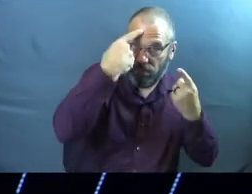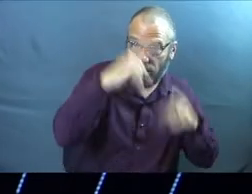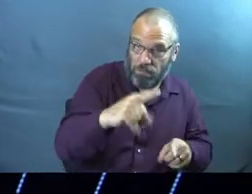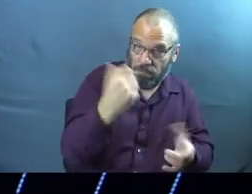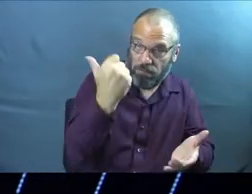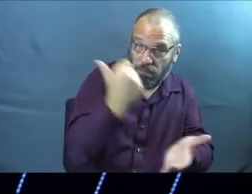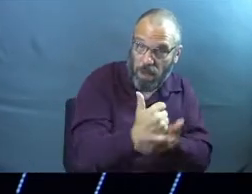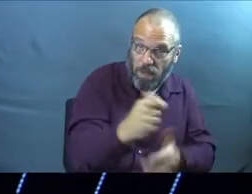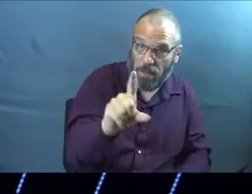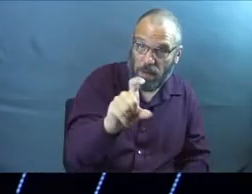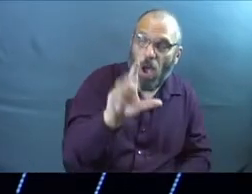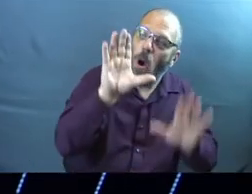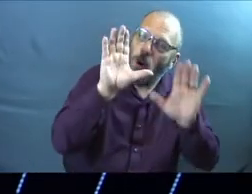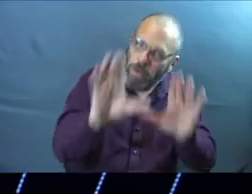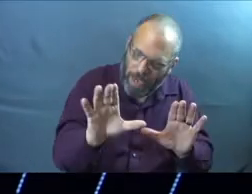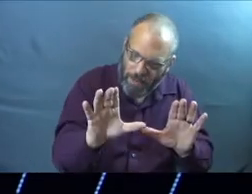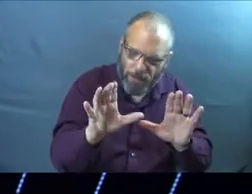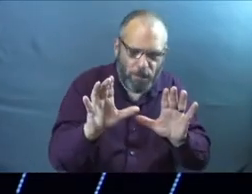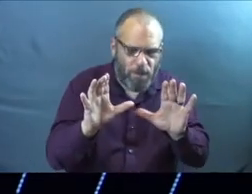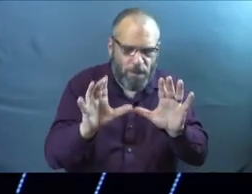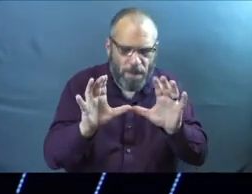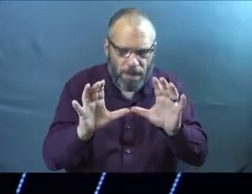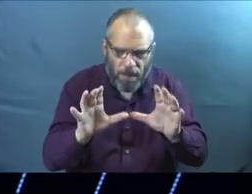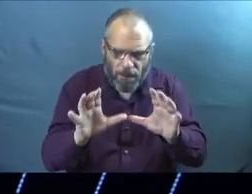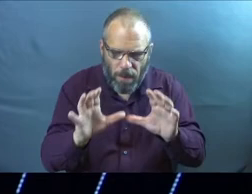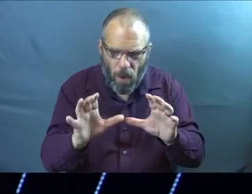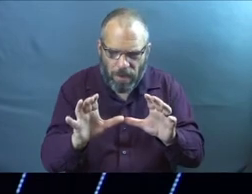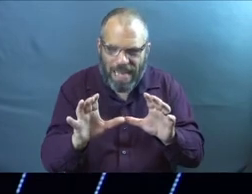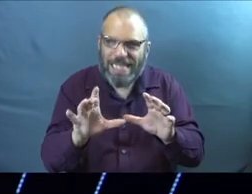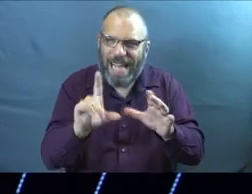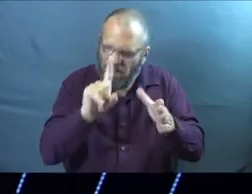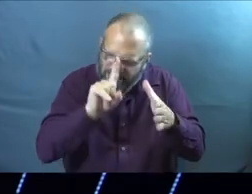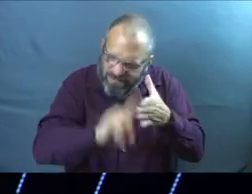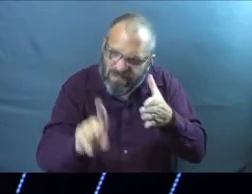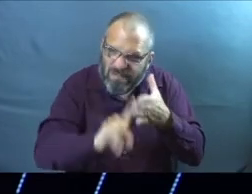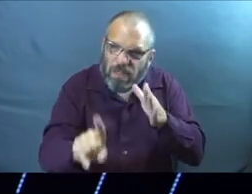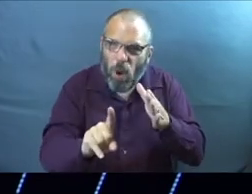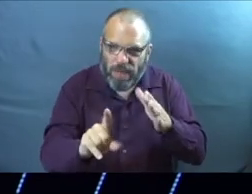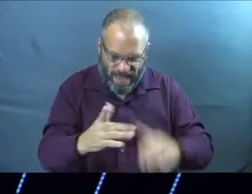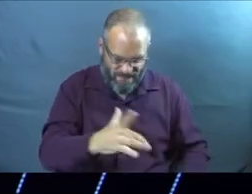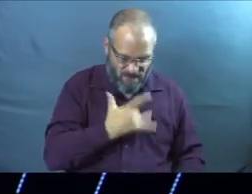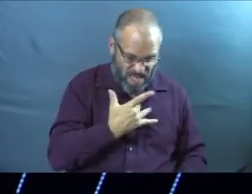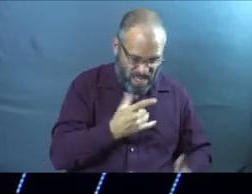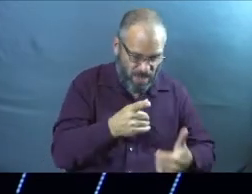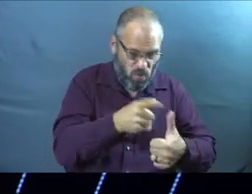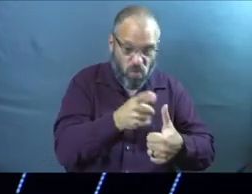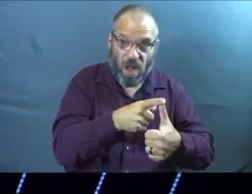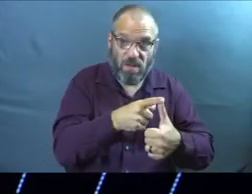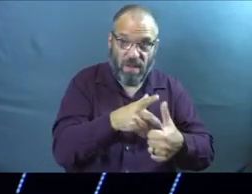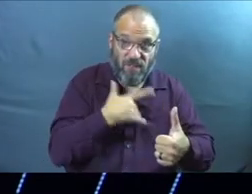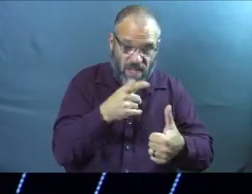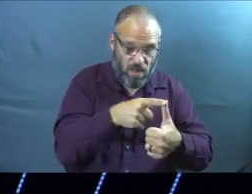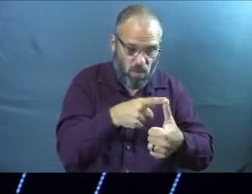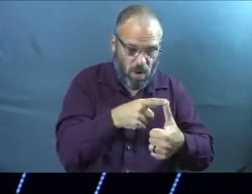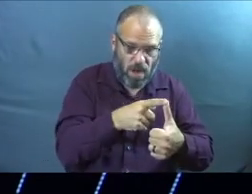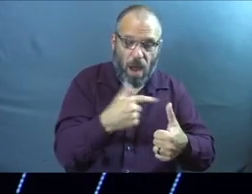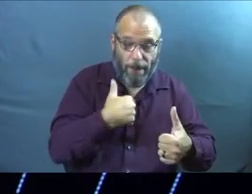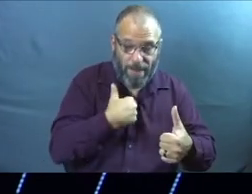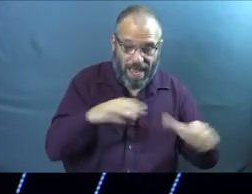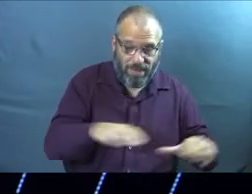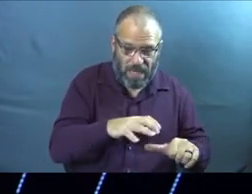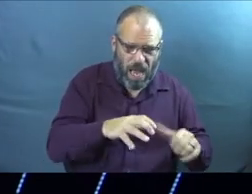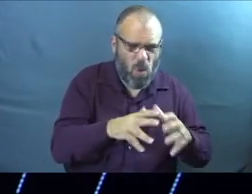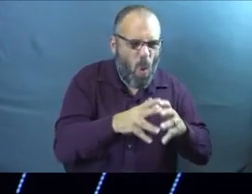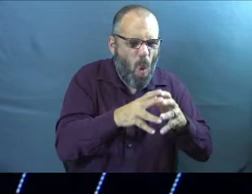Yeah. So let's drill down into a few of those. Feeling number one that we have, what I've done